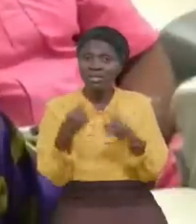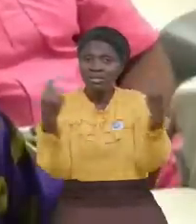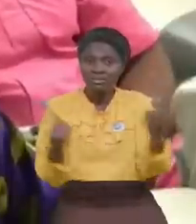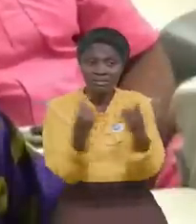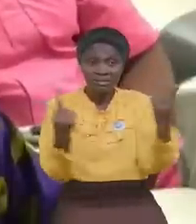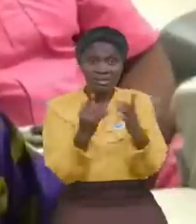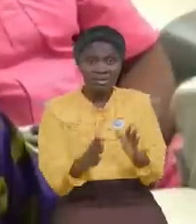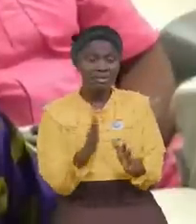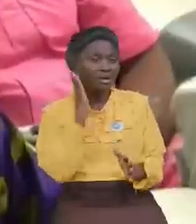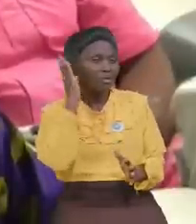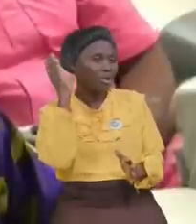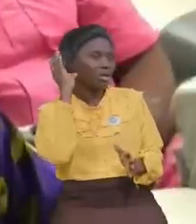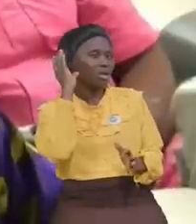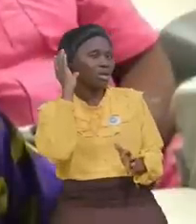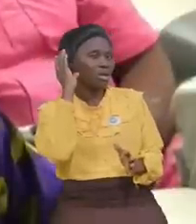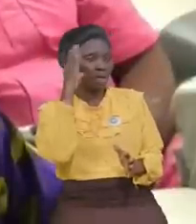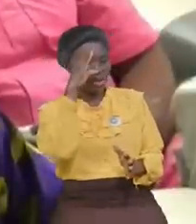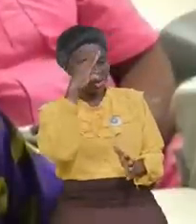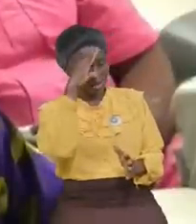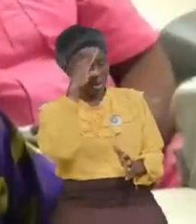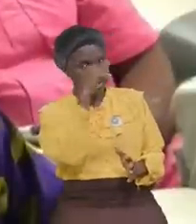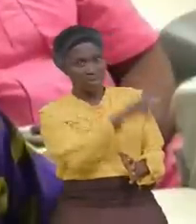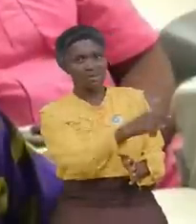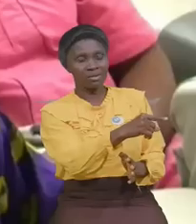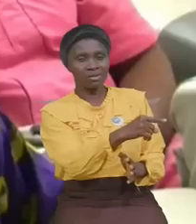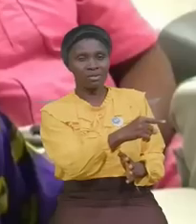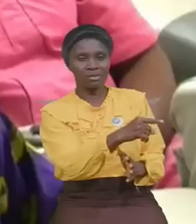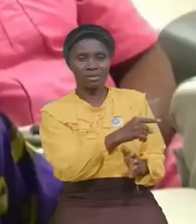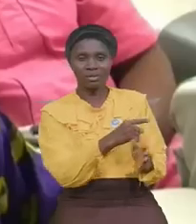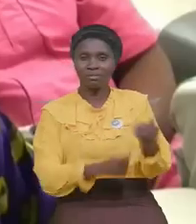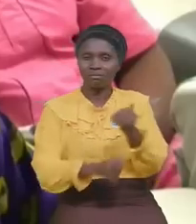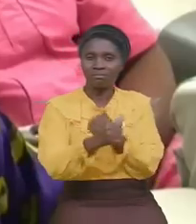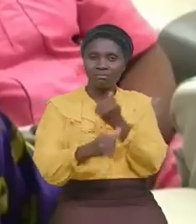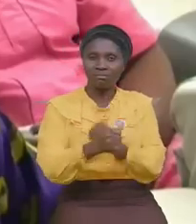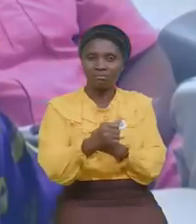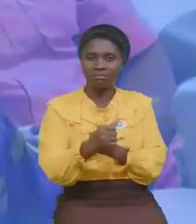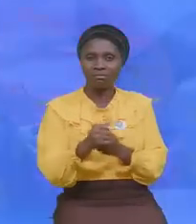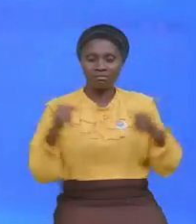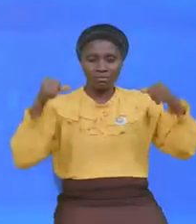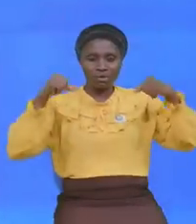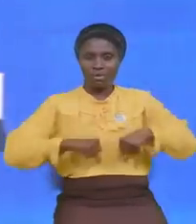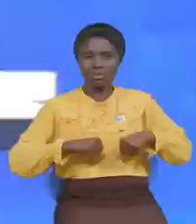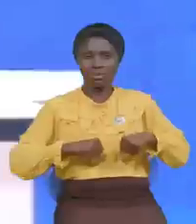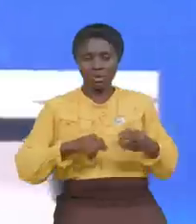hear his doom depart. I know you not.